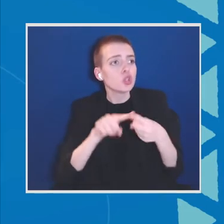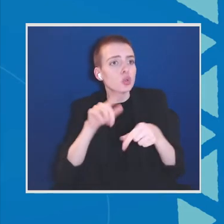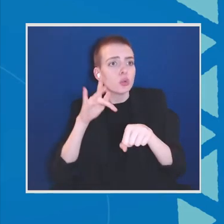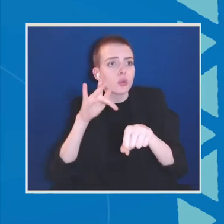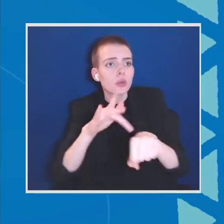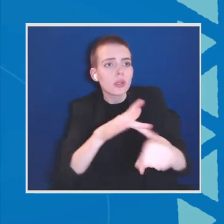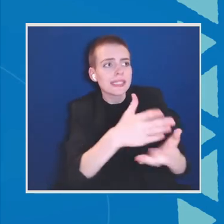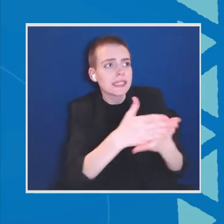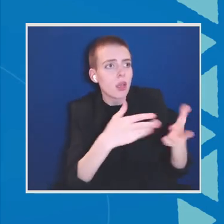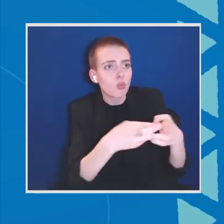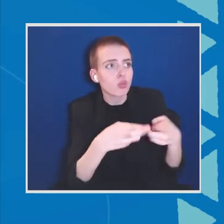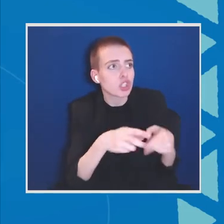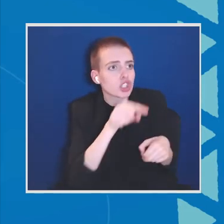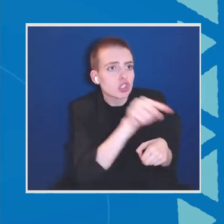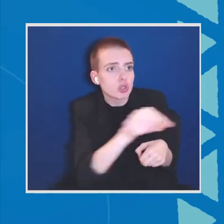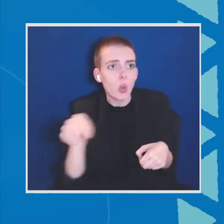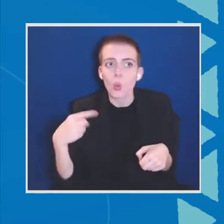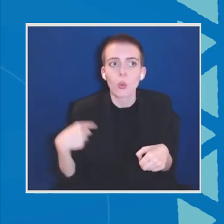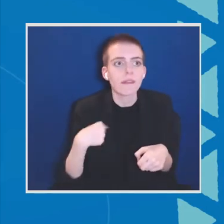we have not been able to get to in the